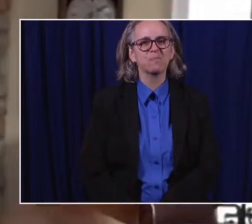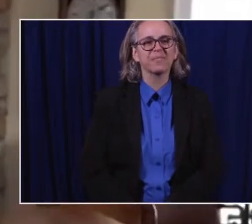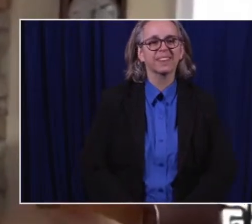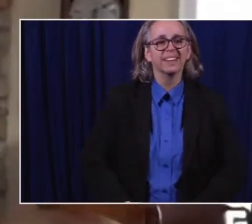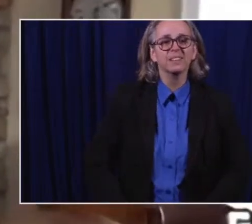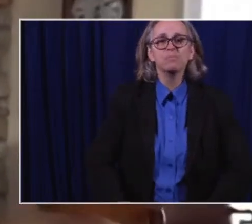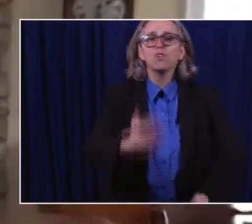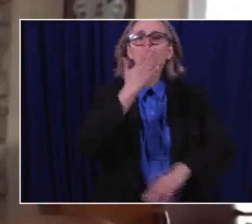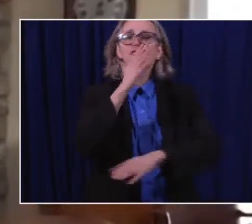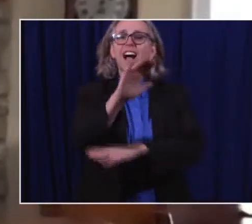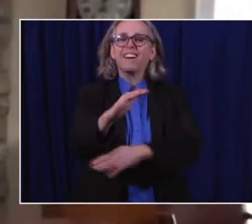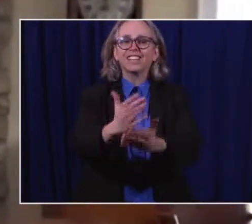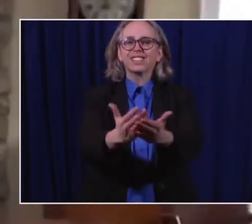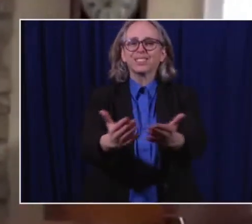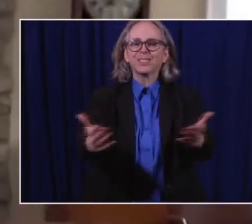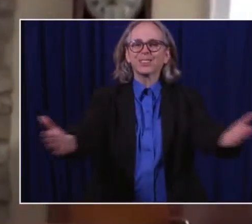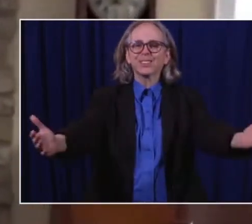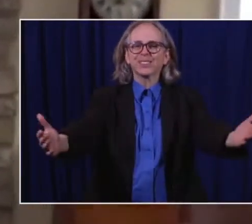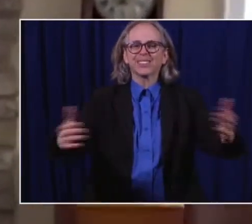Afternoon, everyone.